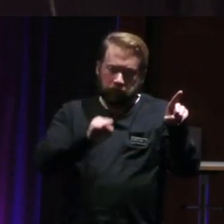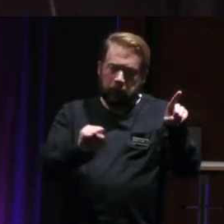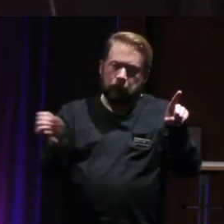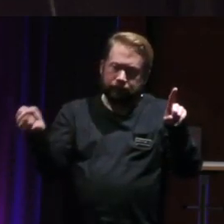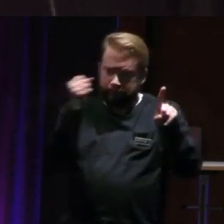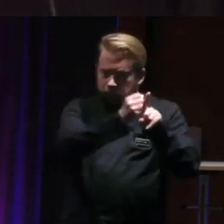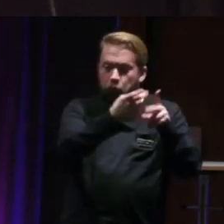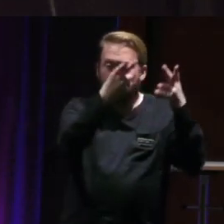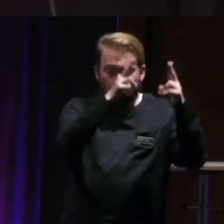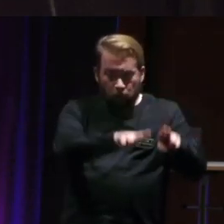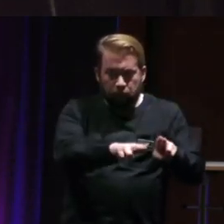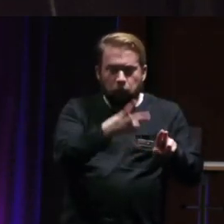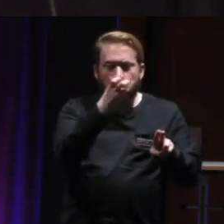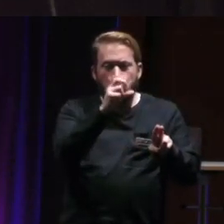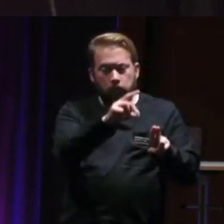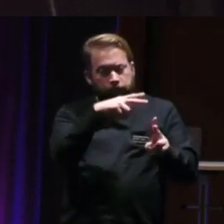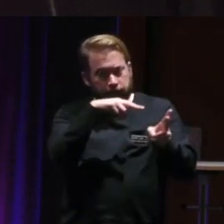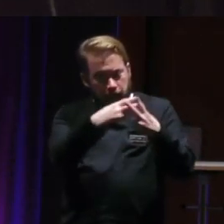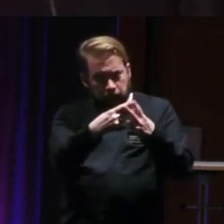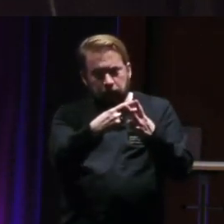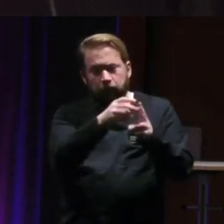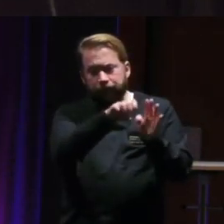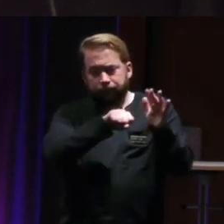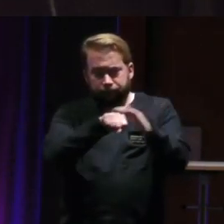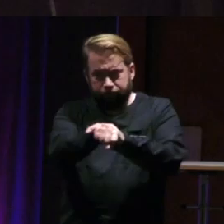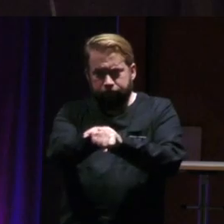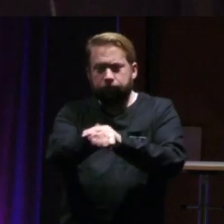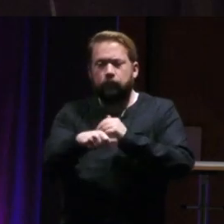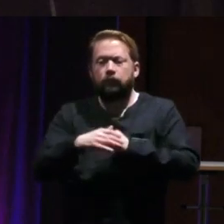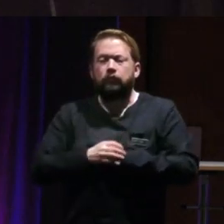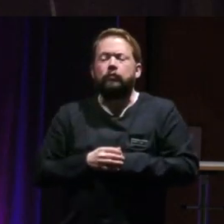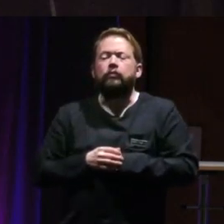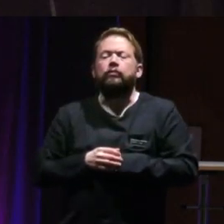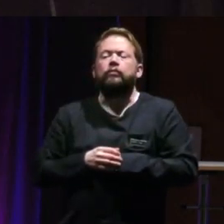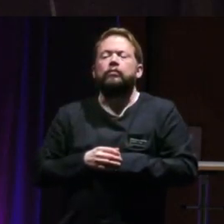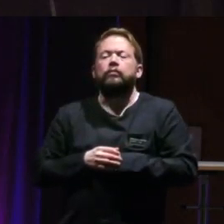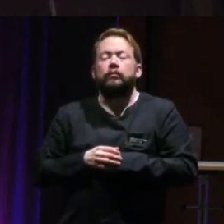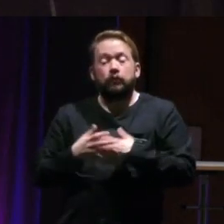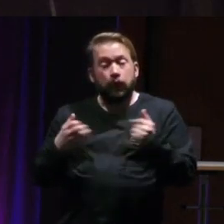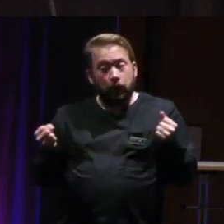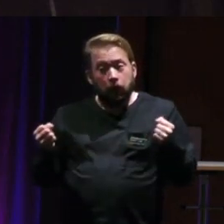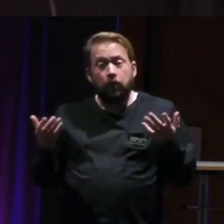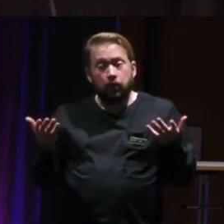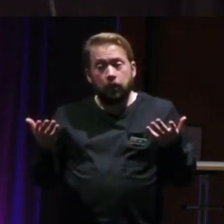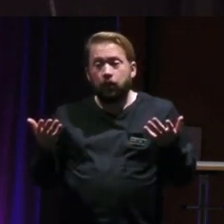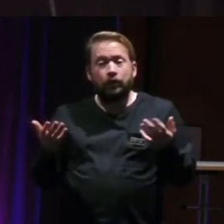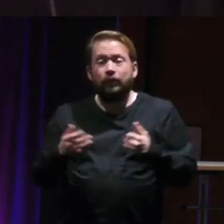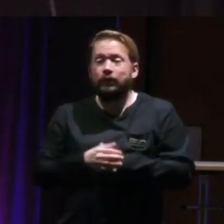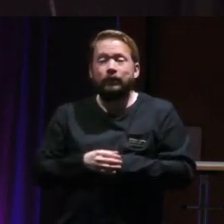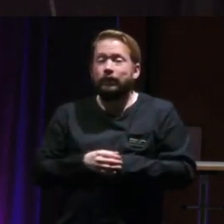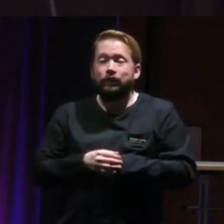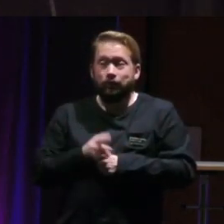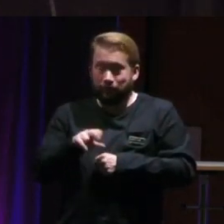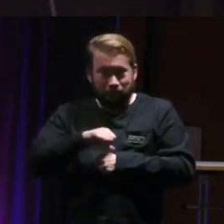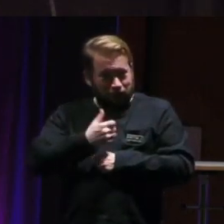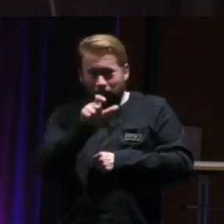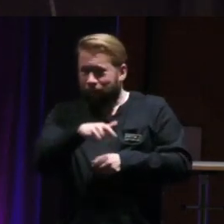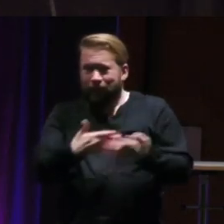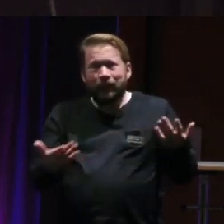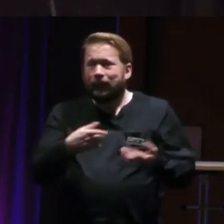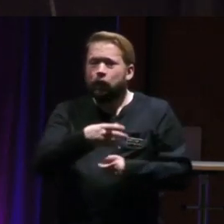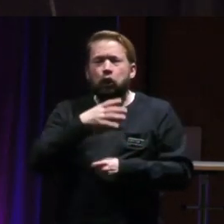years of prison, but the main thing is that this person is even not citizen of Russia.